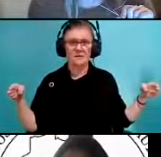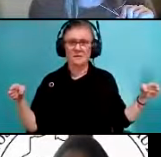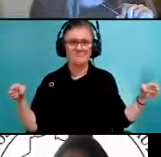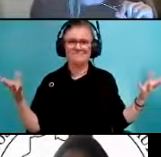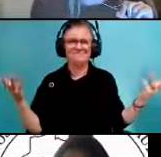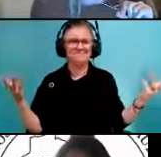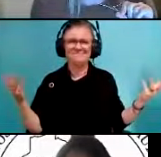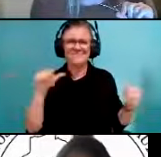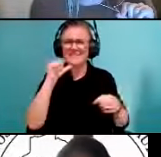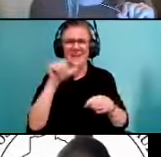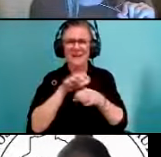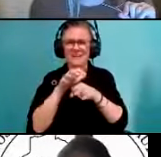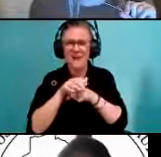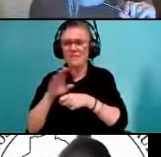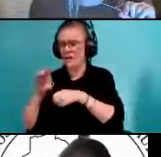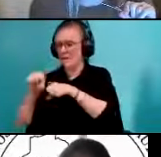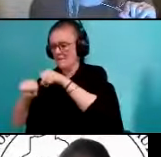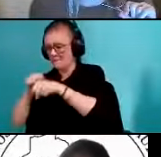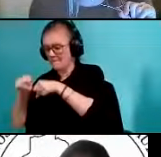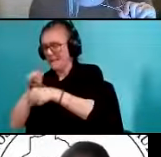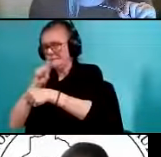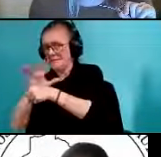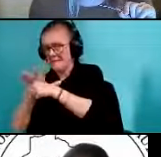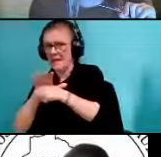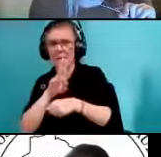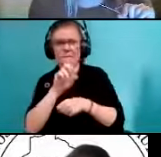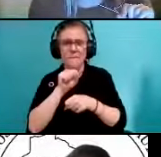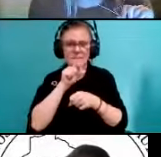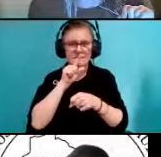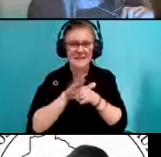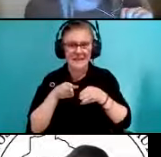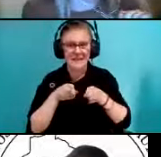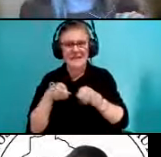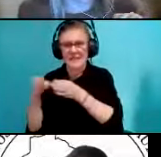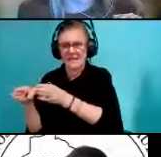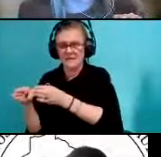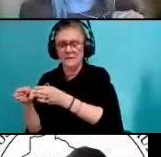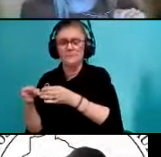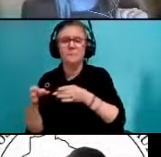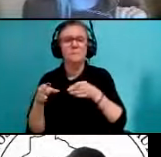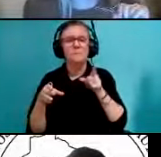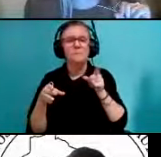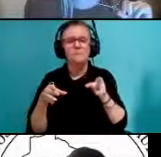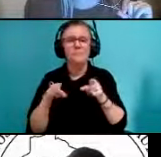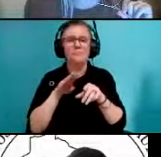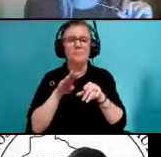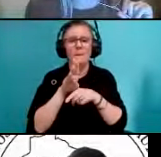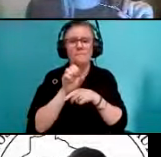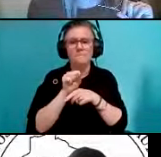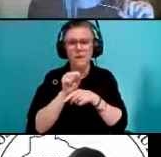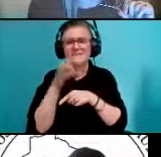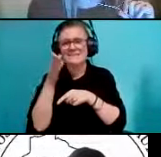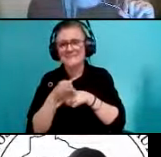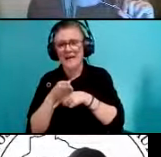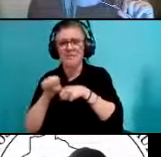be enough room to have both a dedicated bike lane and a dedicated bus lane. So we could be looking at shared bus bike lanes in some portions